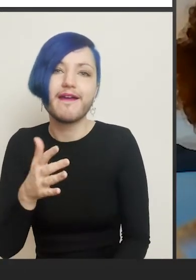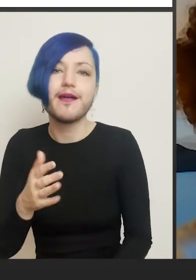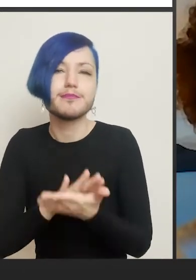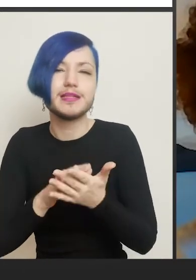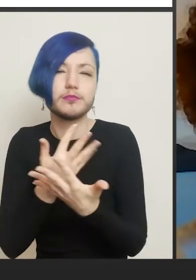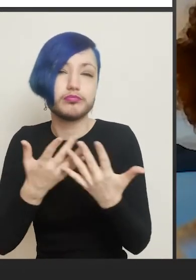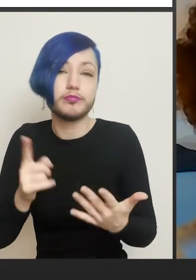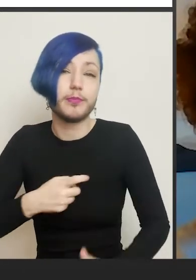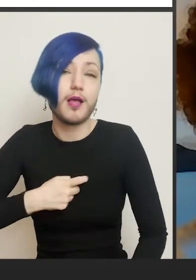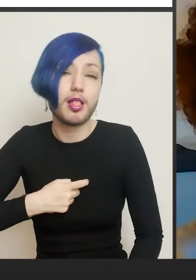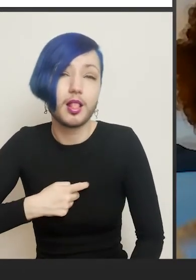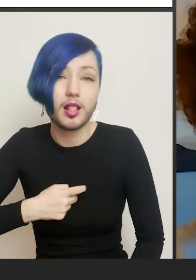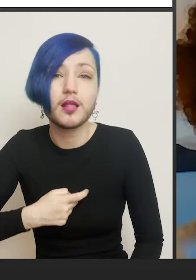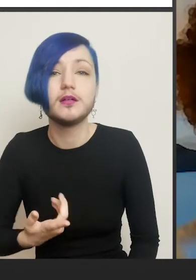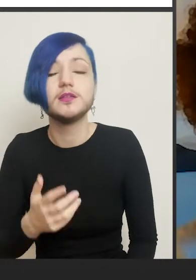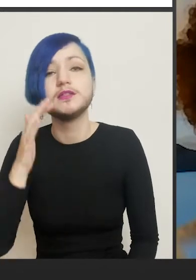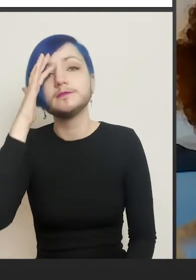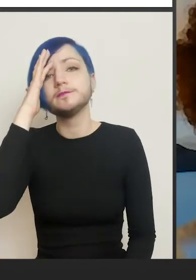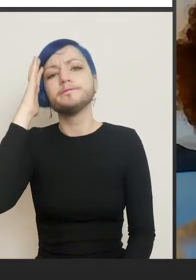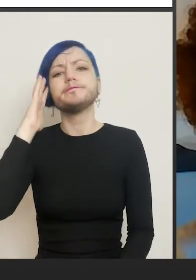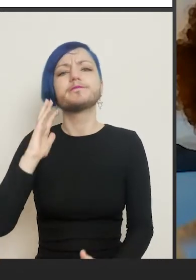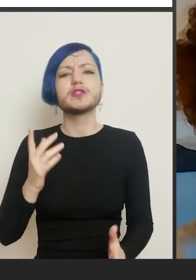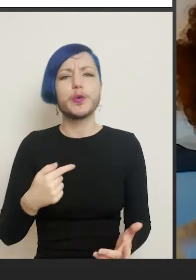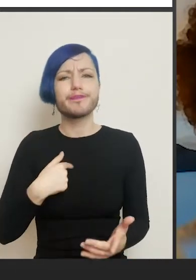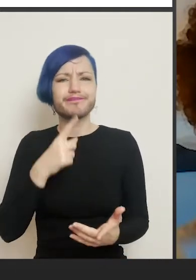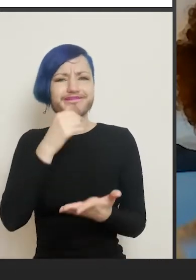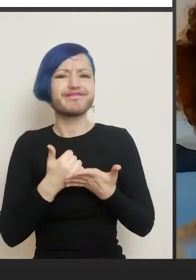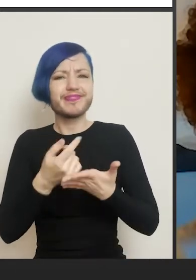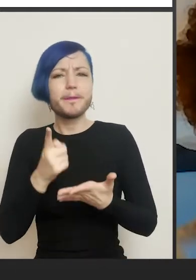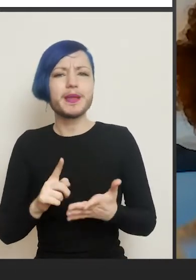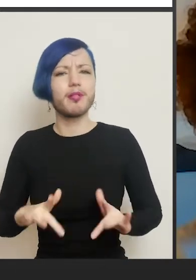And yeah,